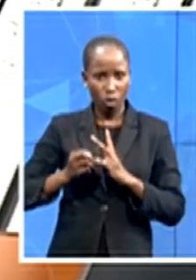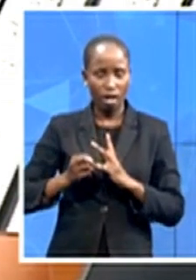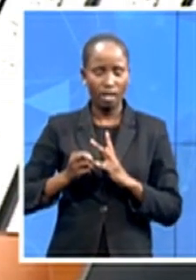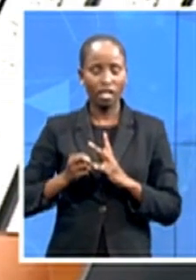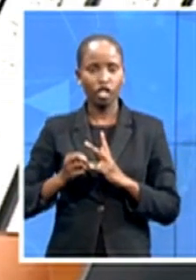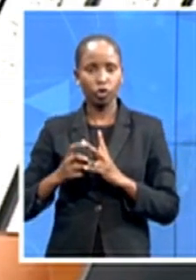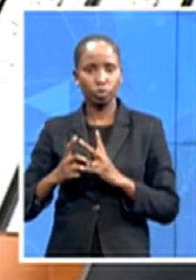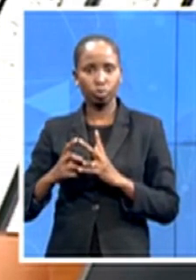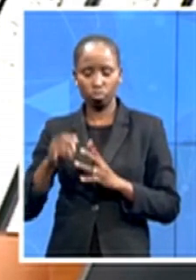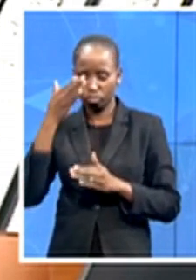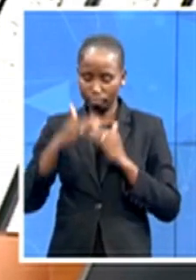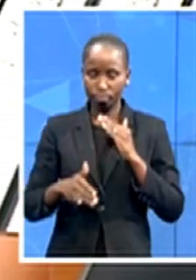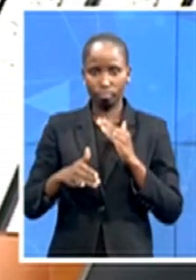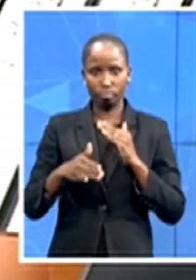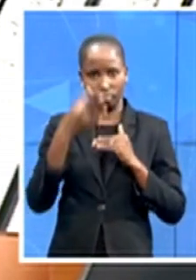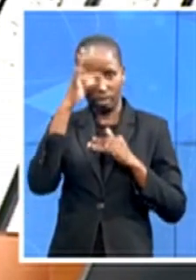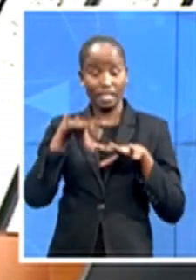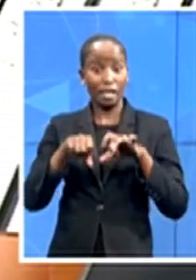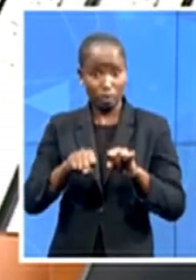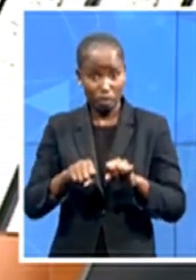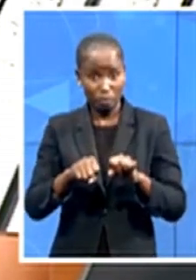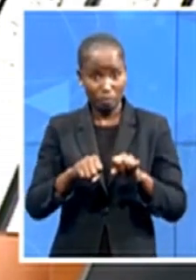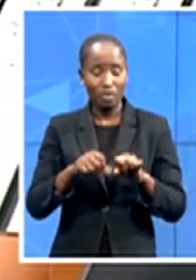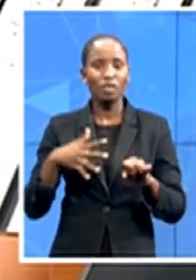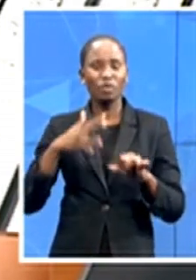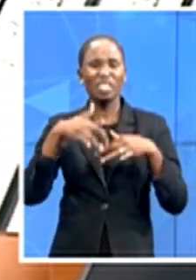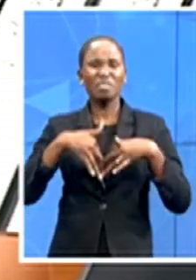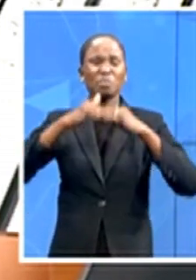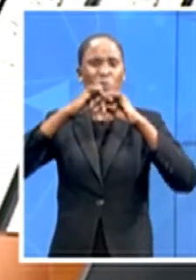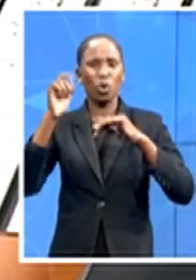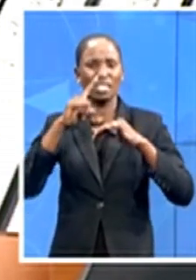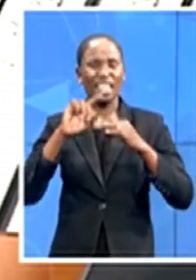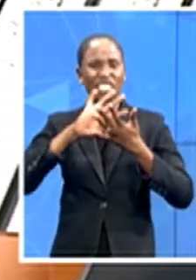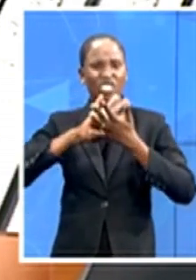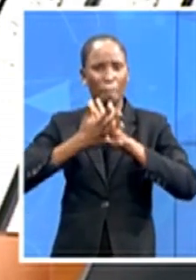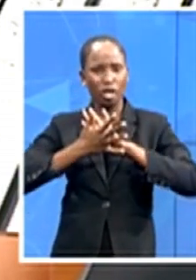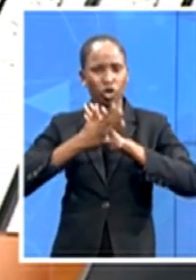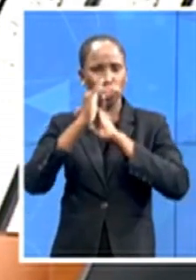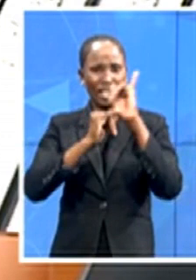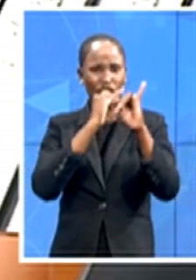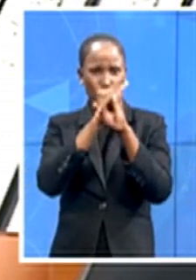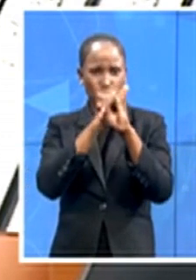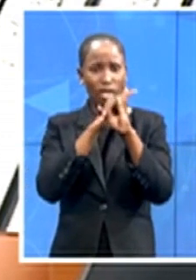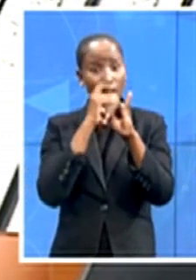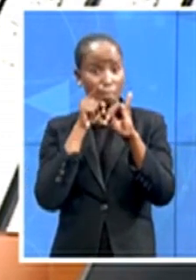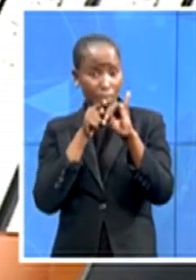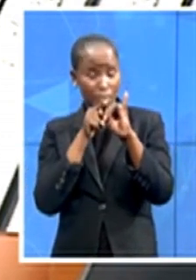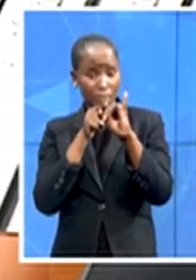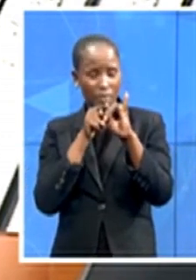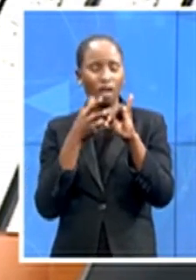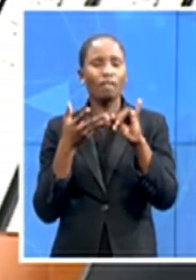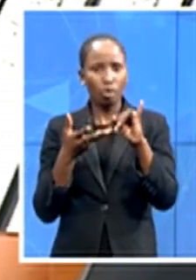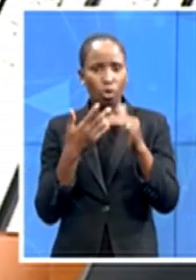rebuild damaged institutions, and to foster a culture of ethical public service